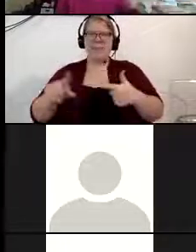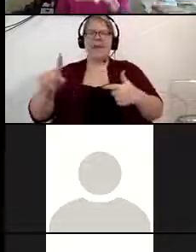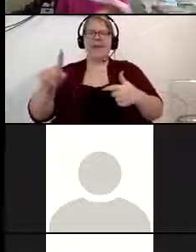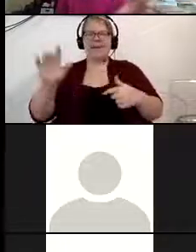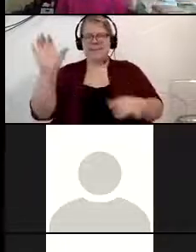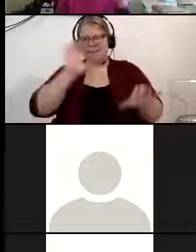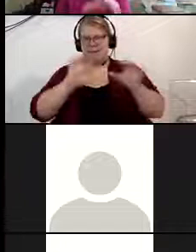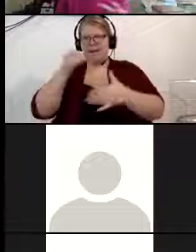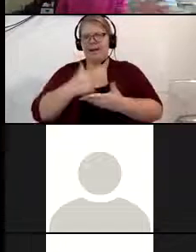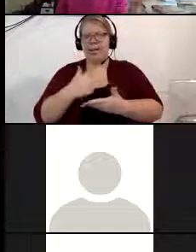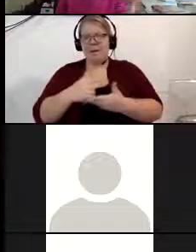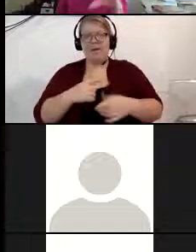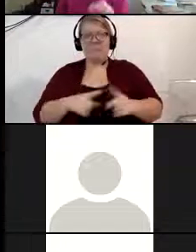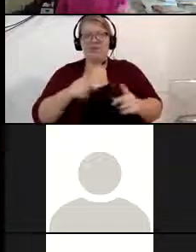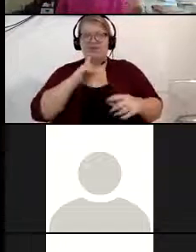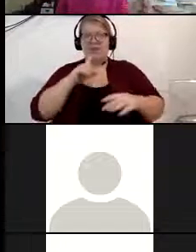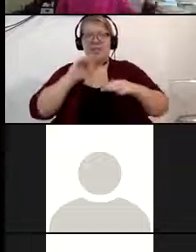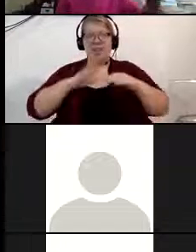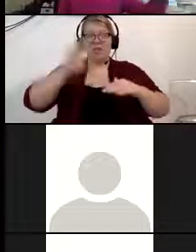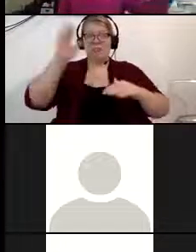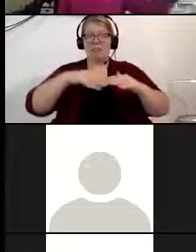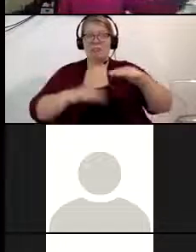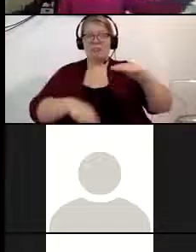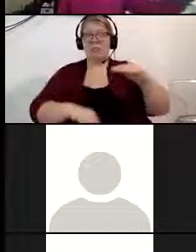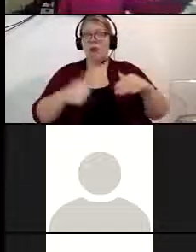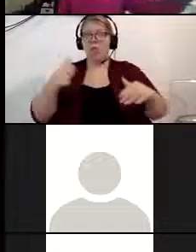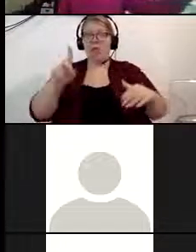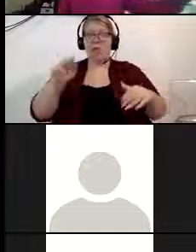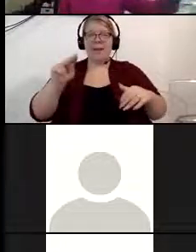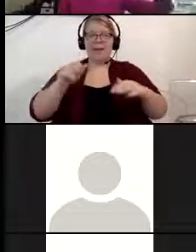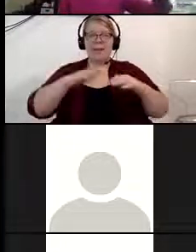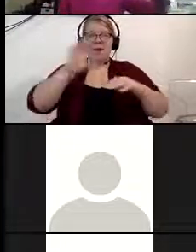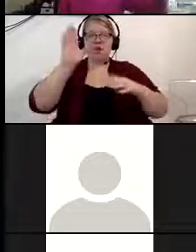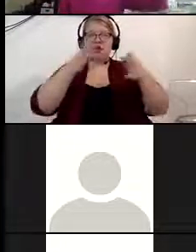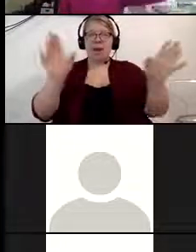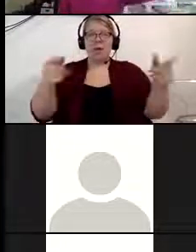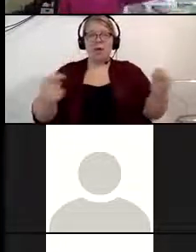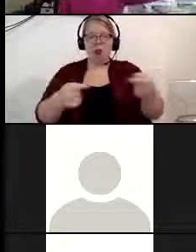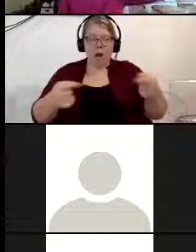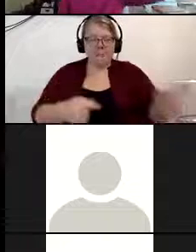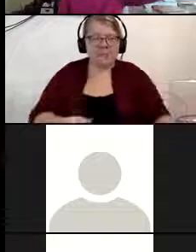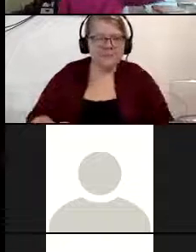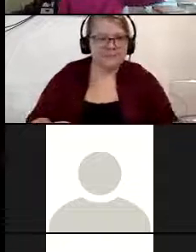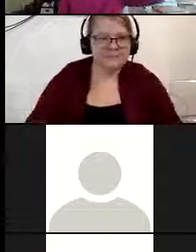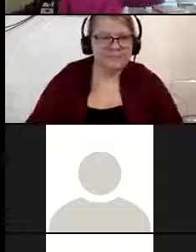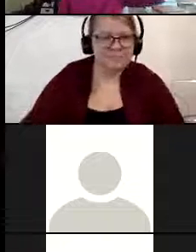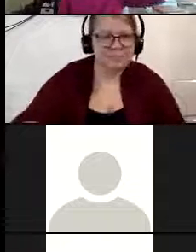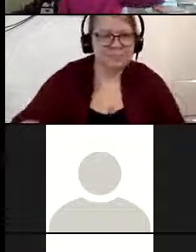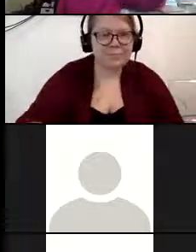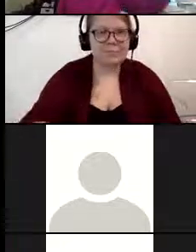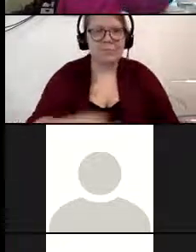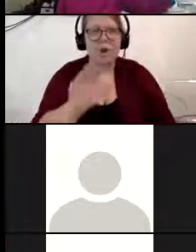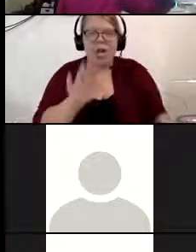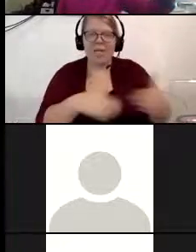But there are a lot of other domains. There are general harms. There are all the little harms,